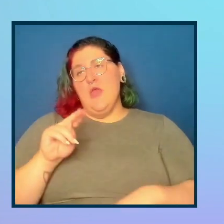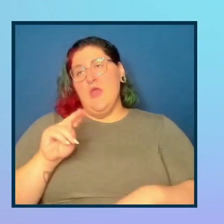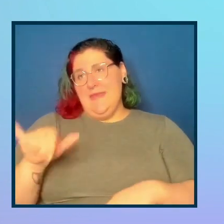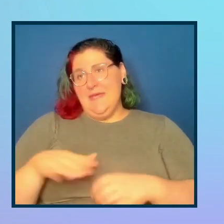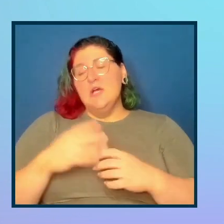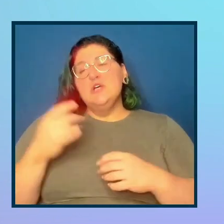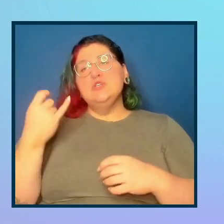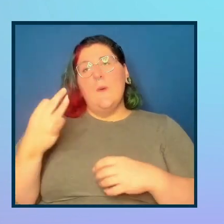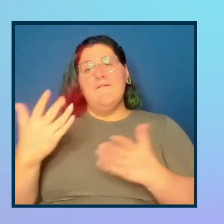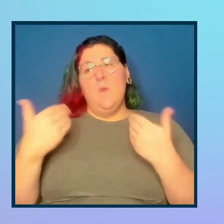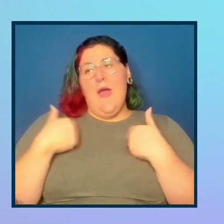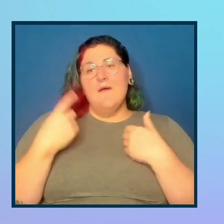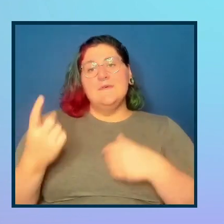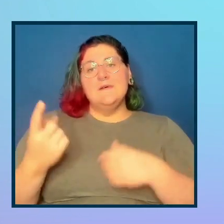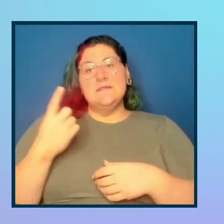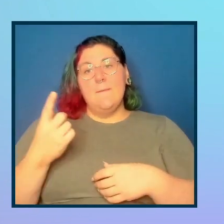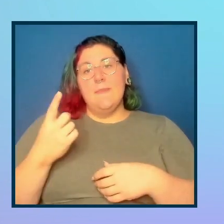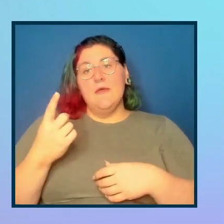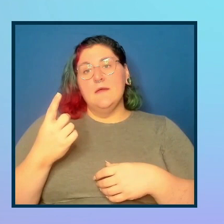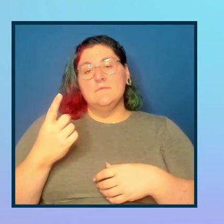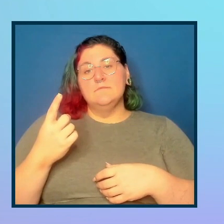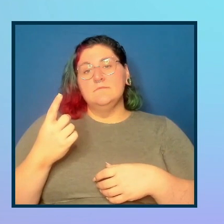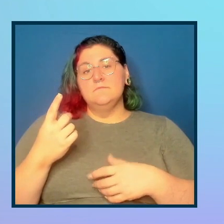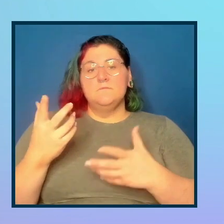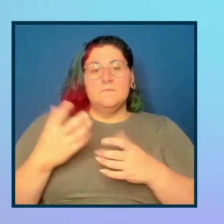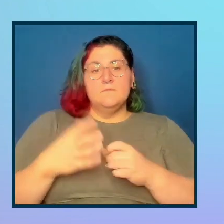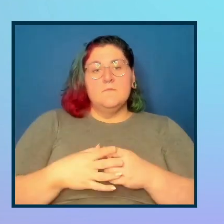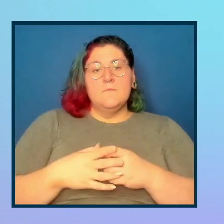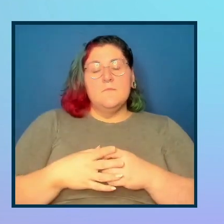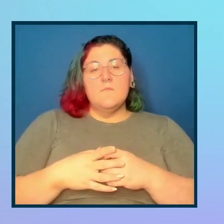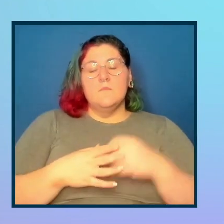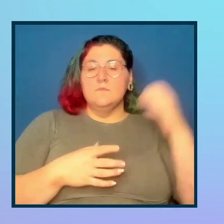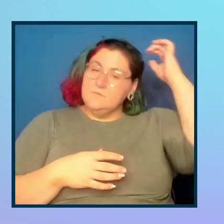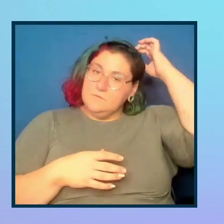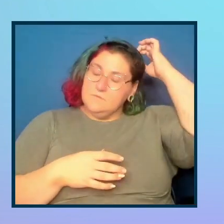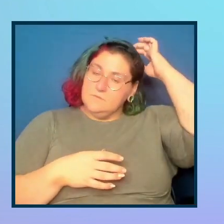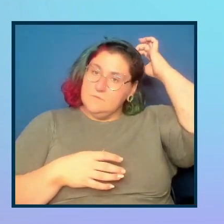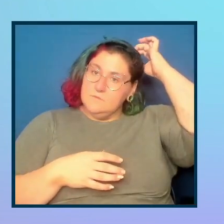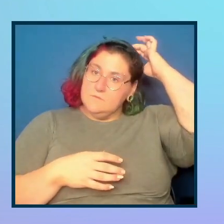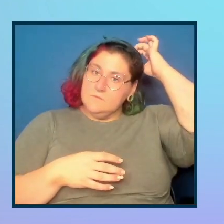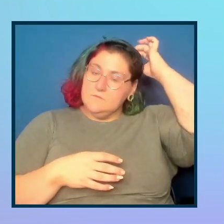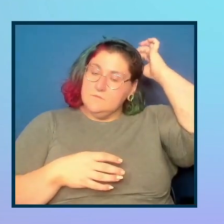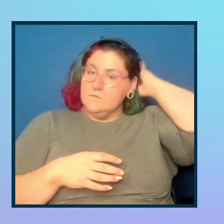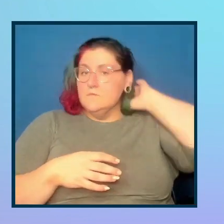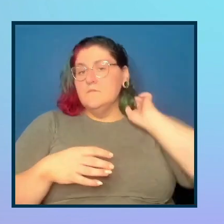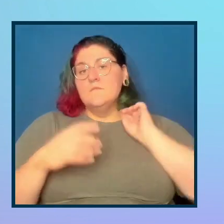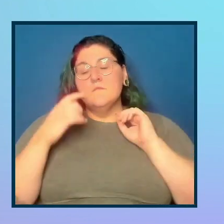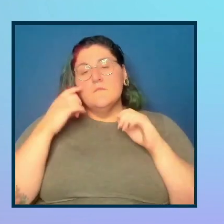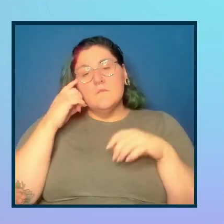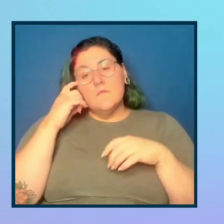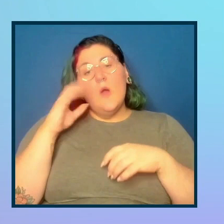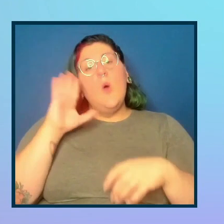that it's like placing your transform, but it's automatically doing that for alternative text for a